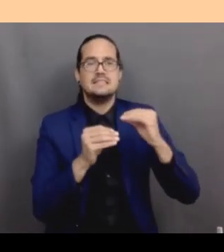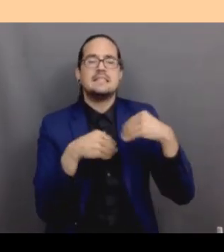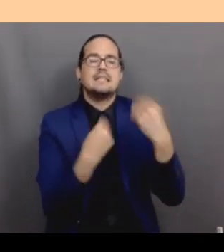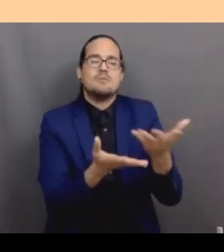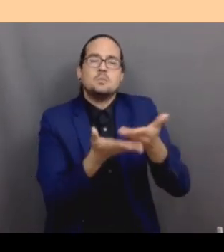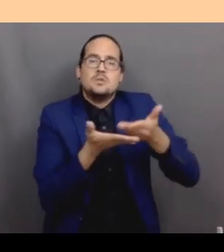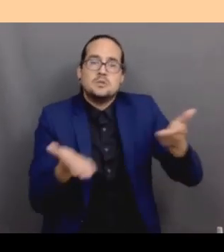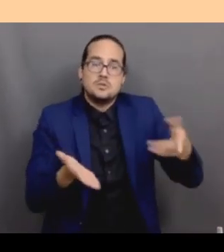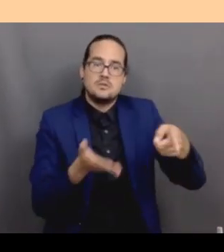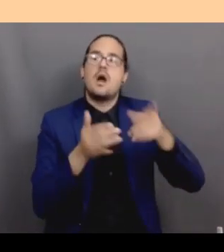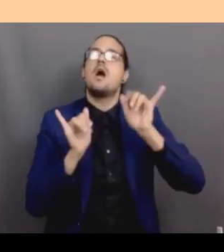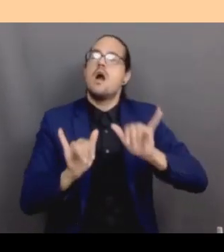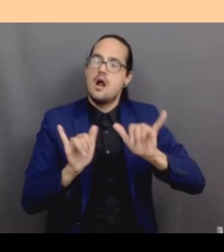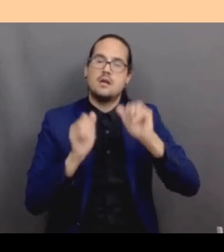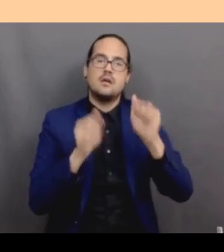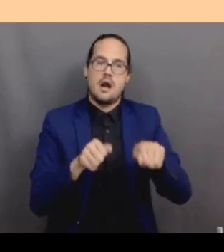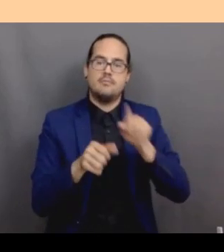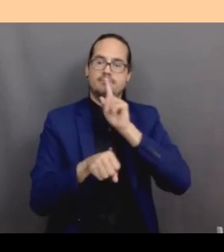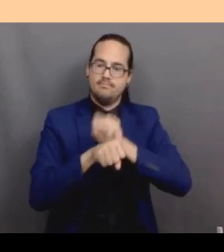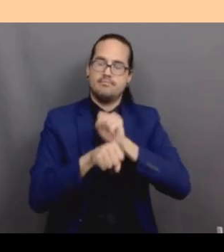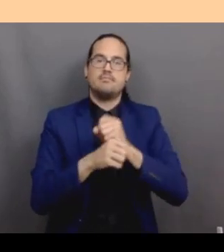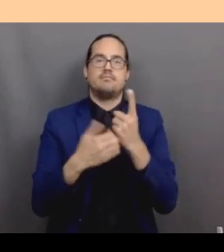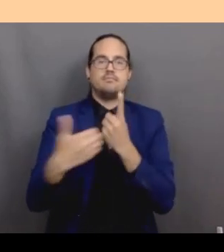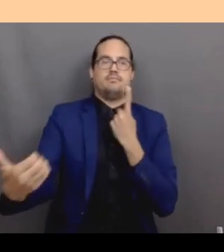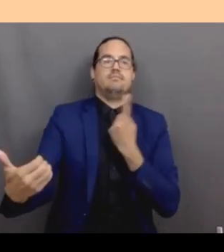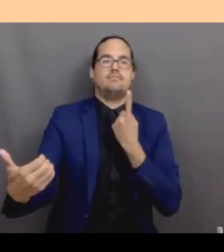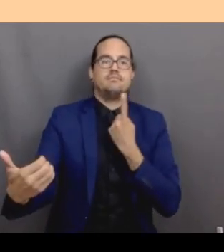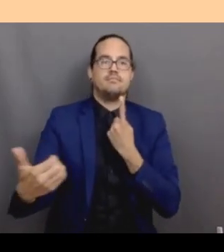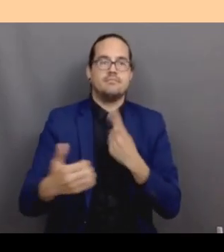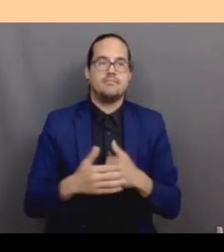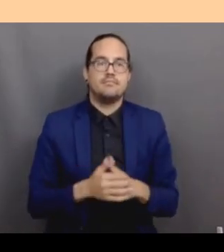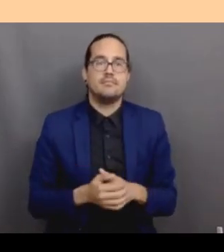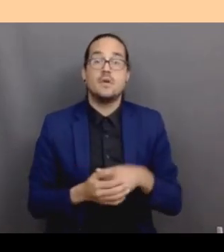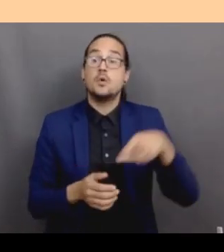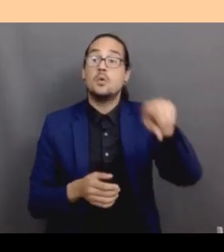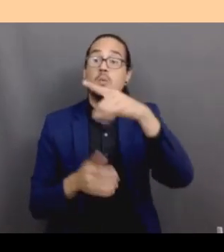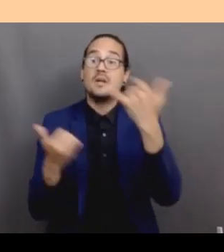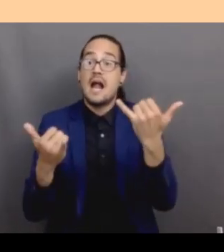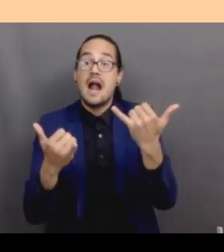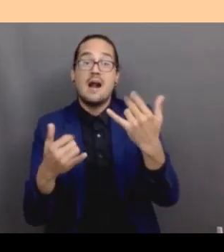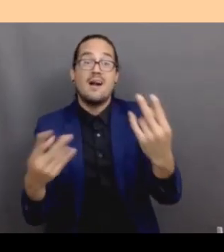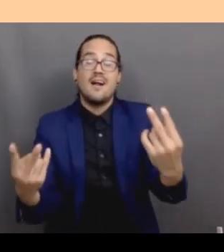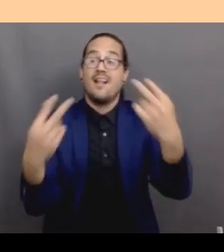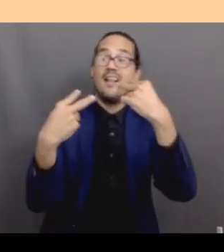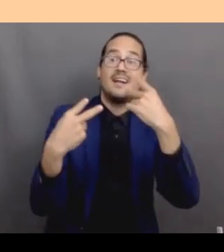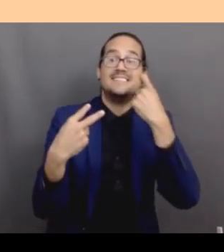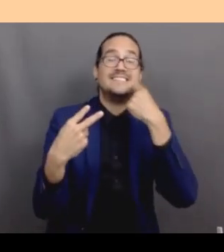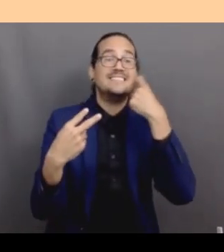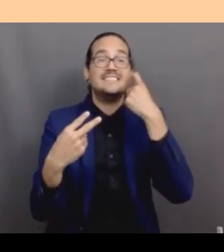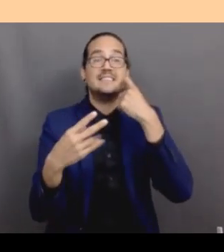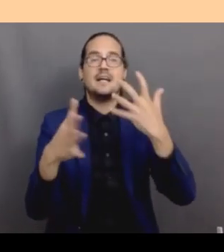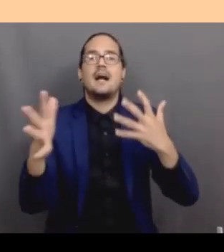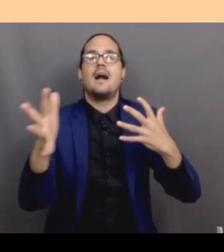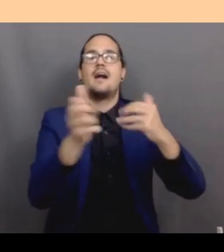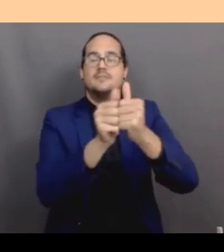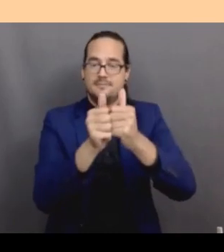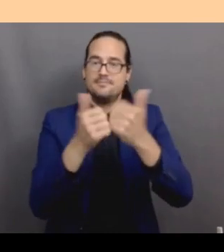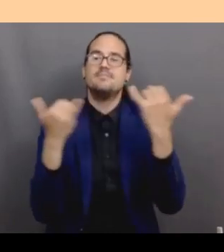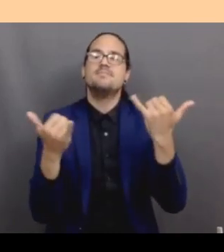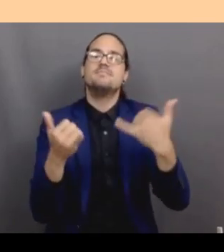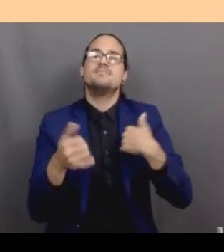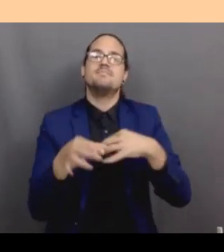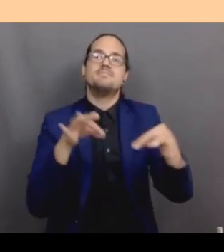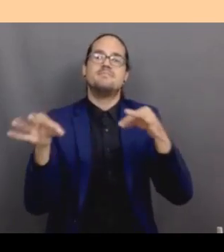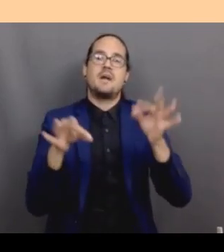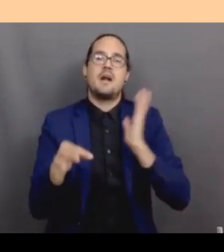joining us on one of our broadcast TV partners, this is our community conversation event hosted by Marin Health and Human Services and the County of